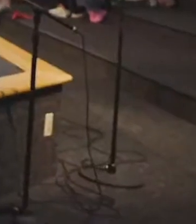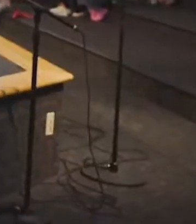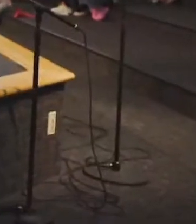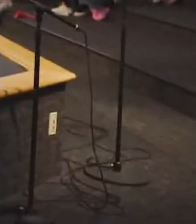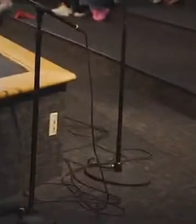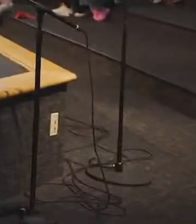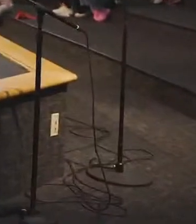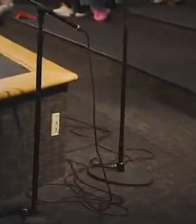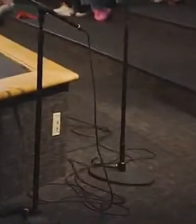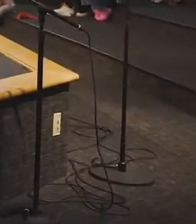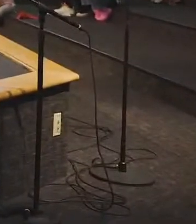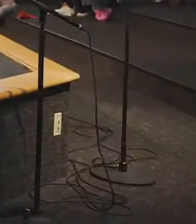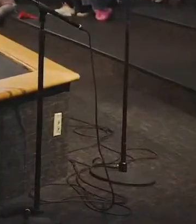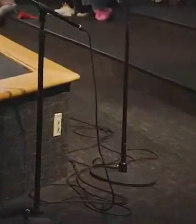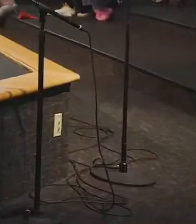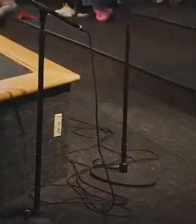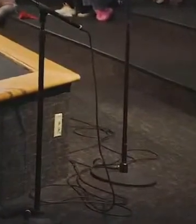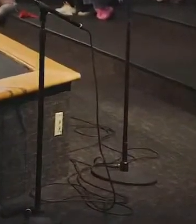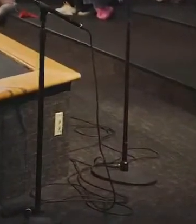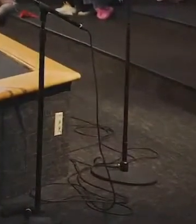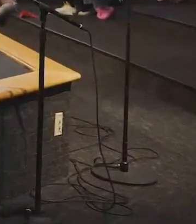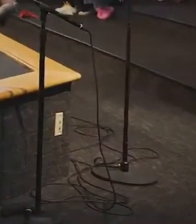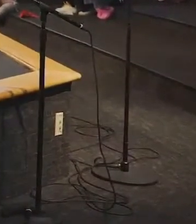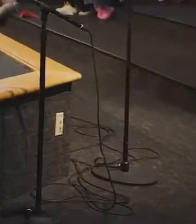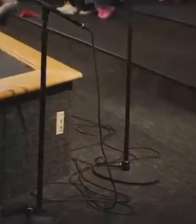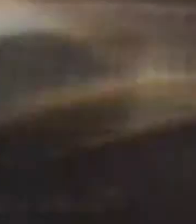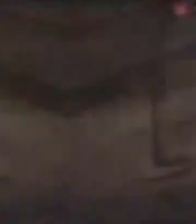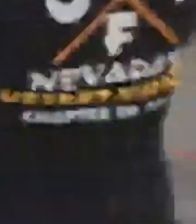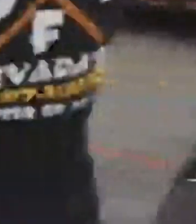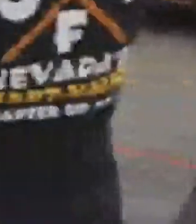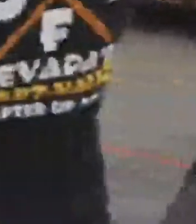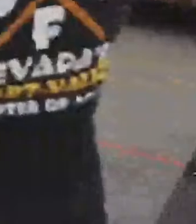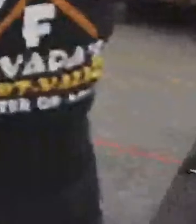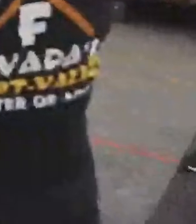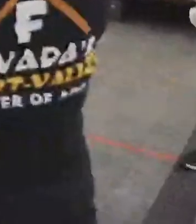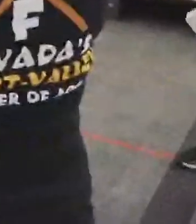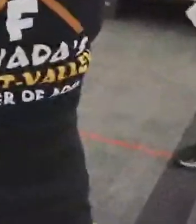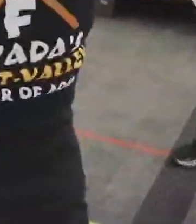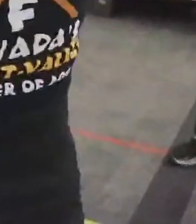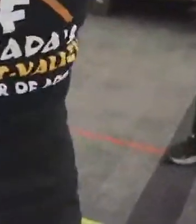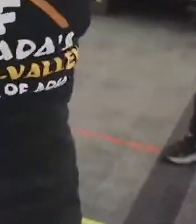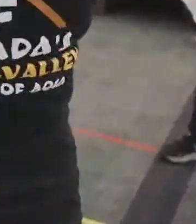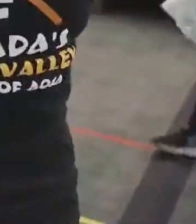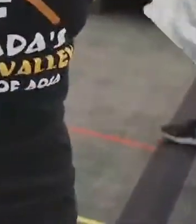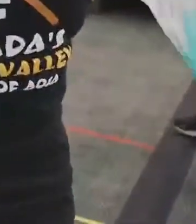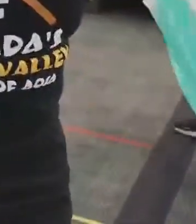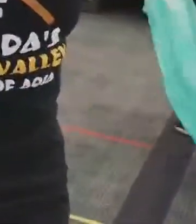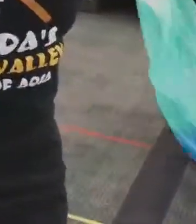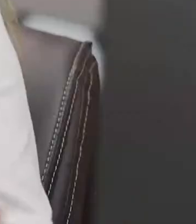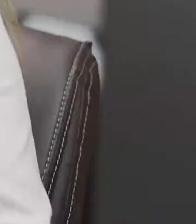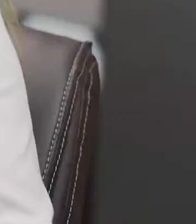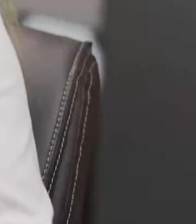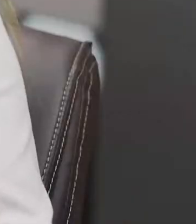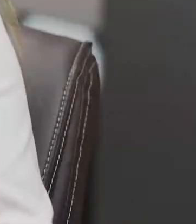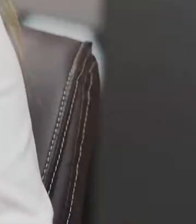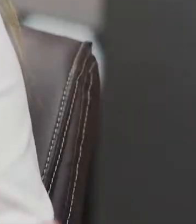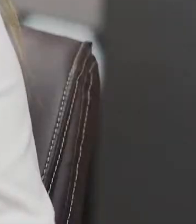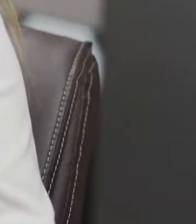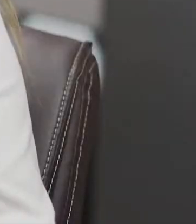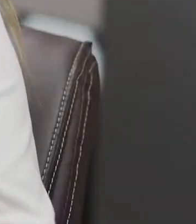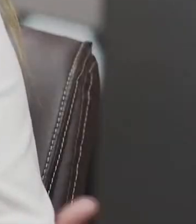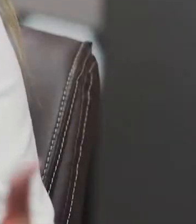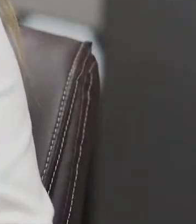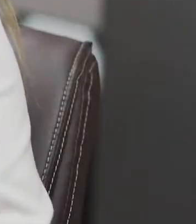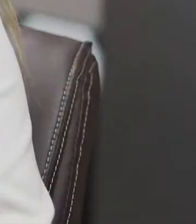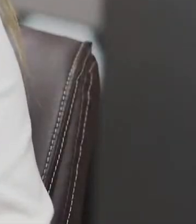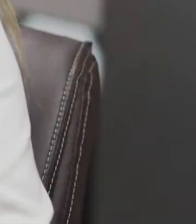part of our everyday lives and how that can really infiltrate our academics, and as we integrate them, how